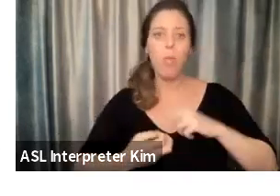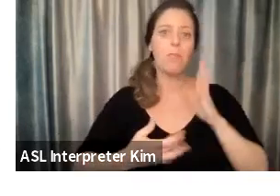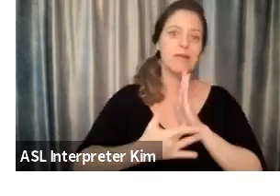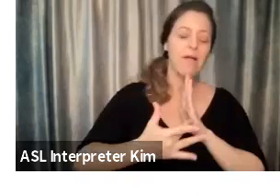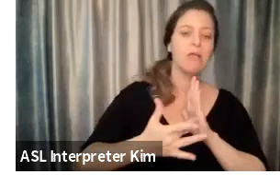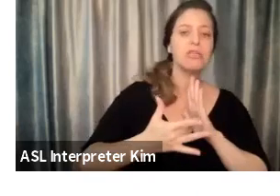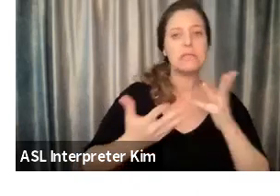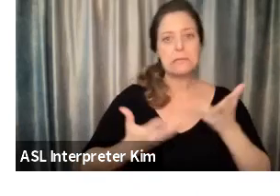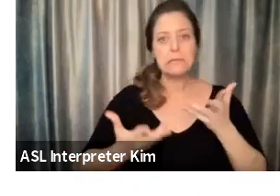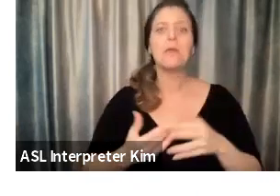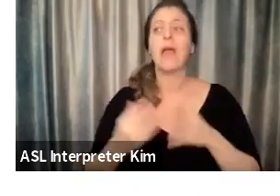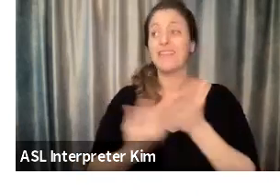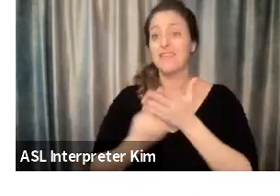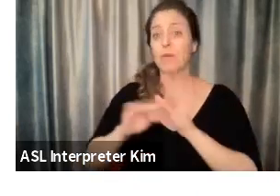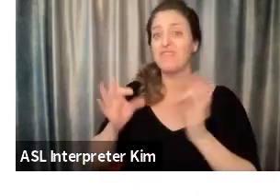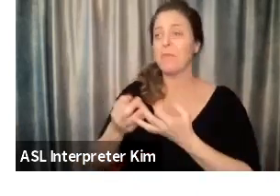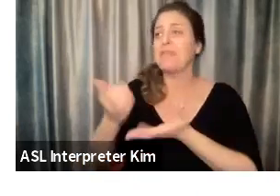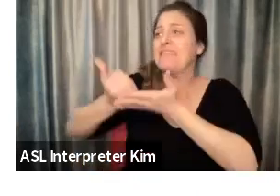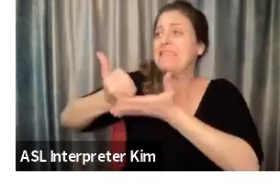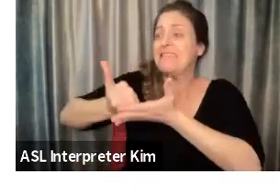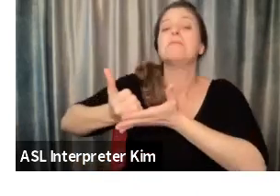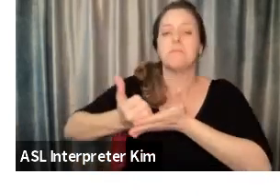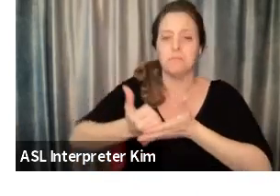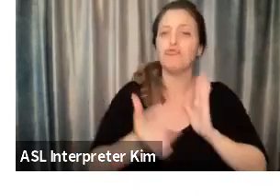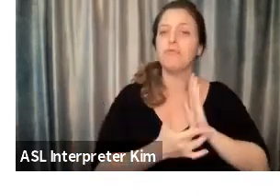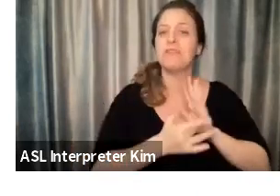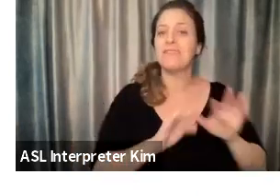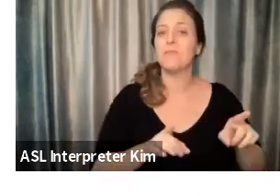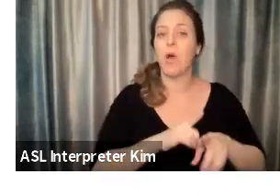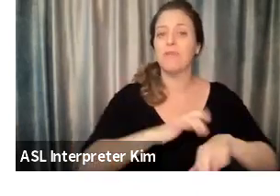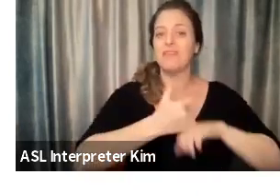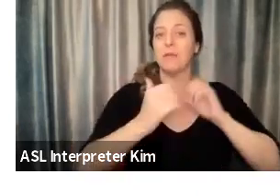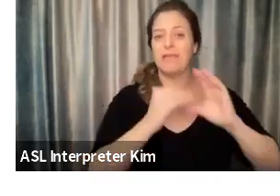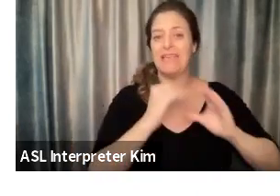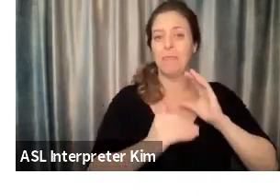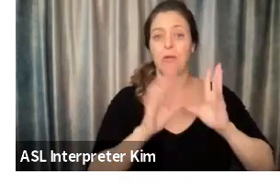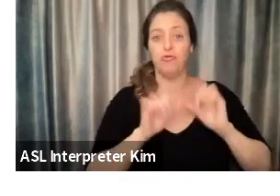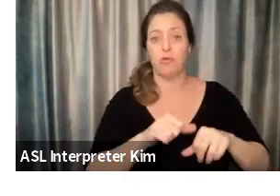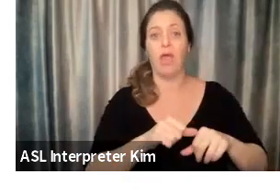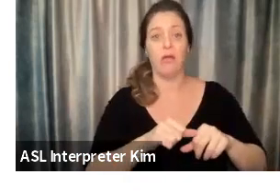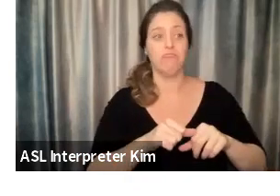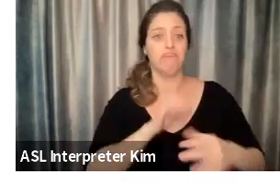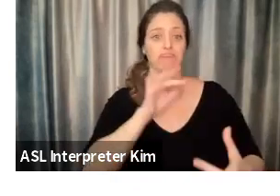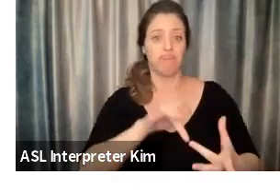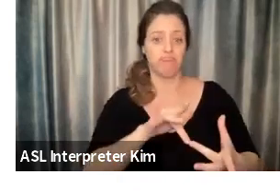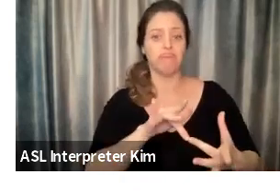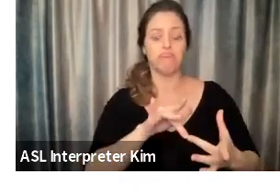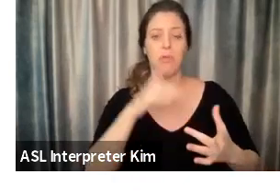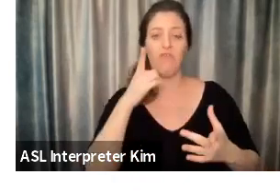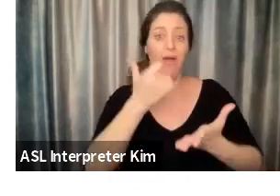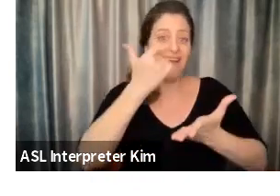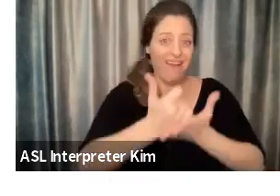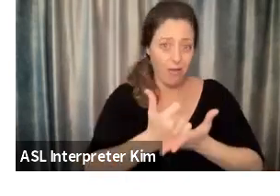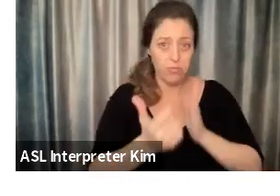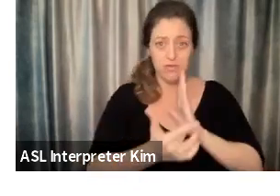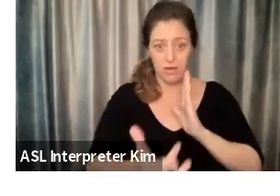with getting those addressed. And so our tech department has developed an email where families can reach out to them regarding those issues to get them resolved. And